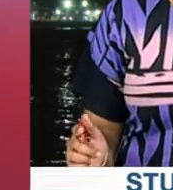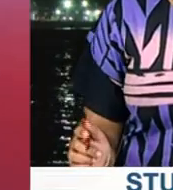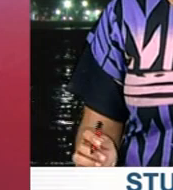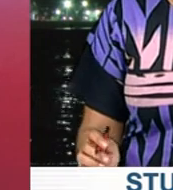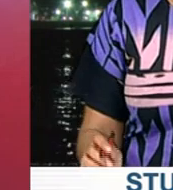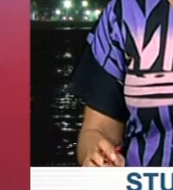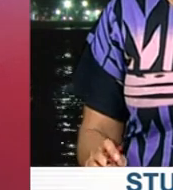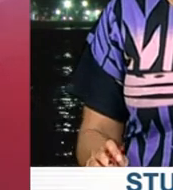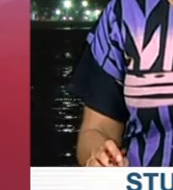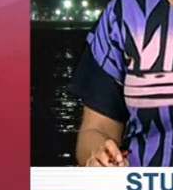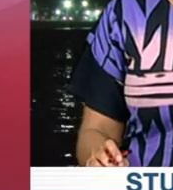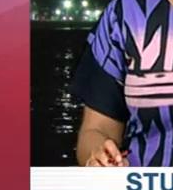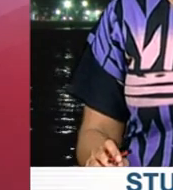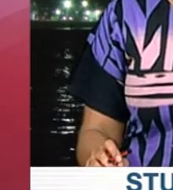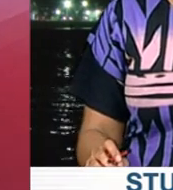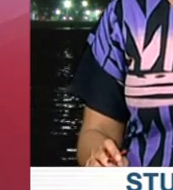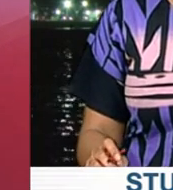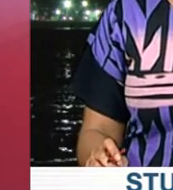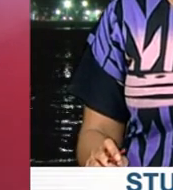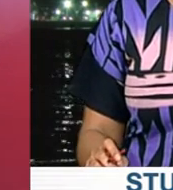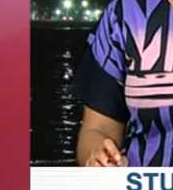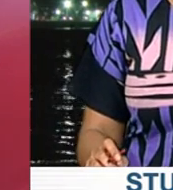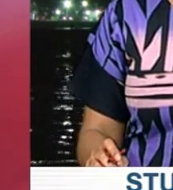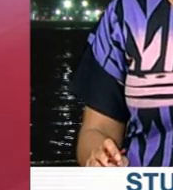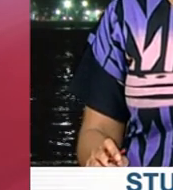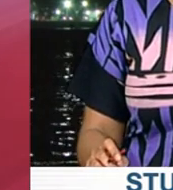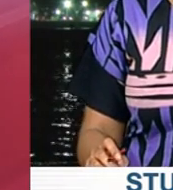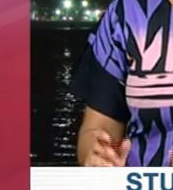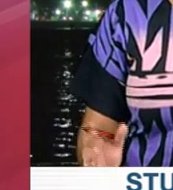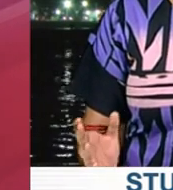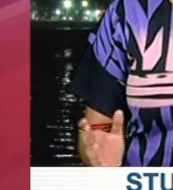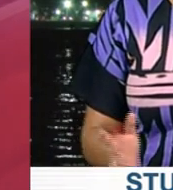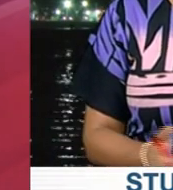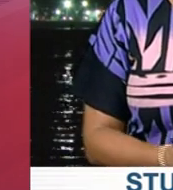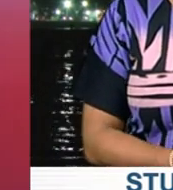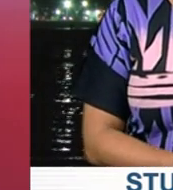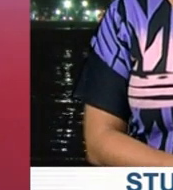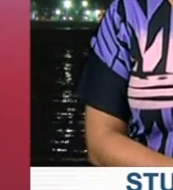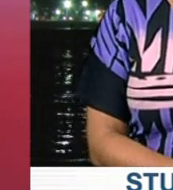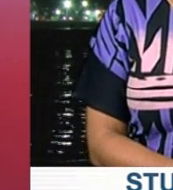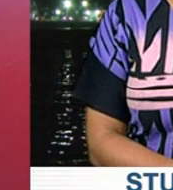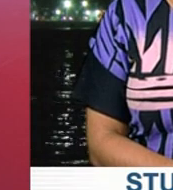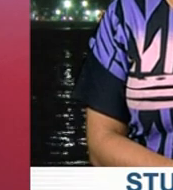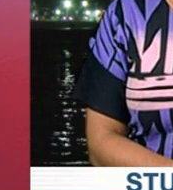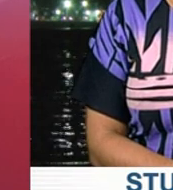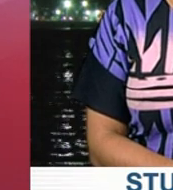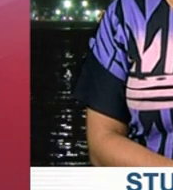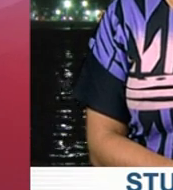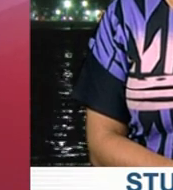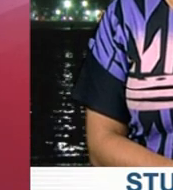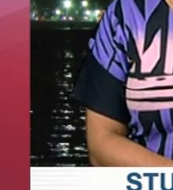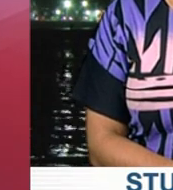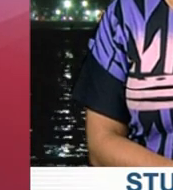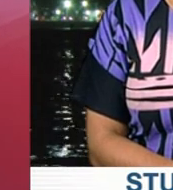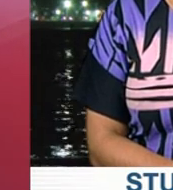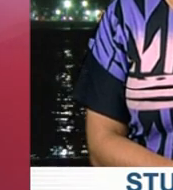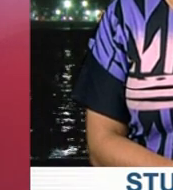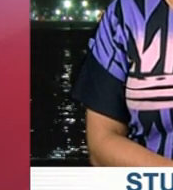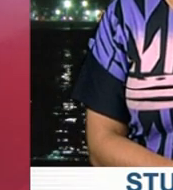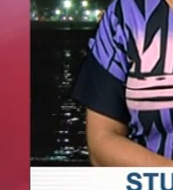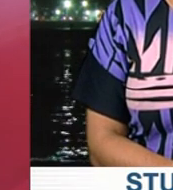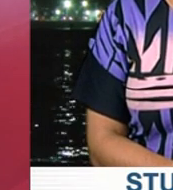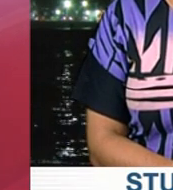And now Felipe Naikaso joins us live from the West Office. Felipe, what else does the ATS board have to say?